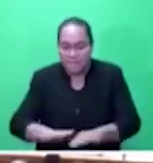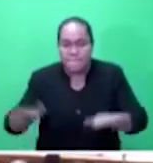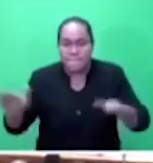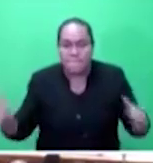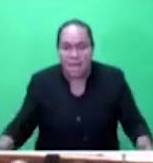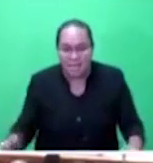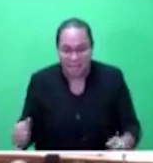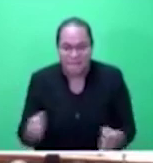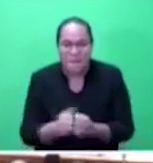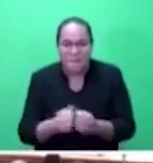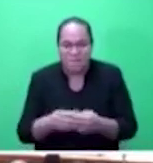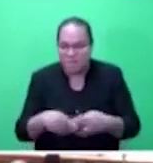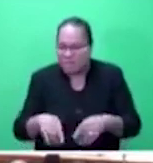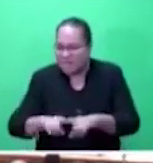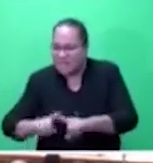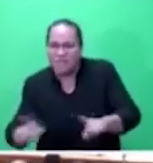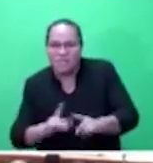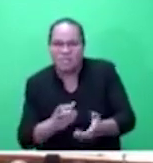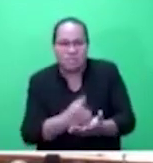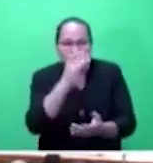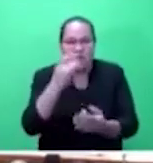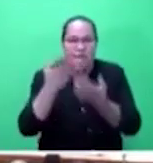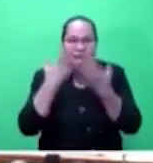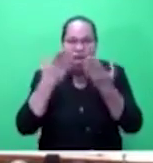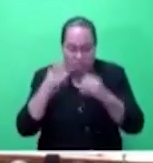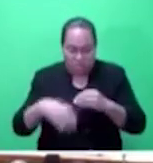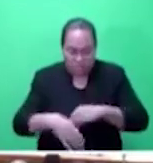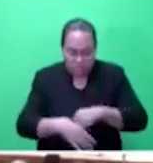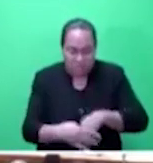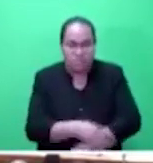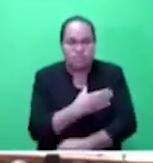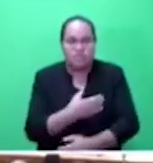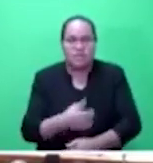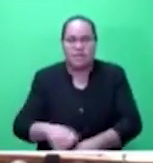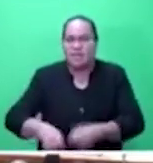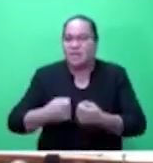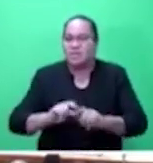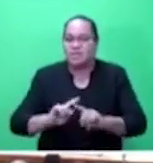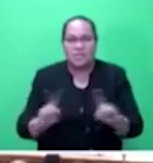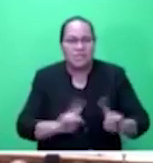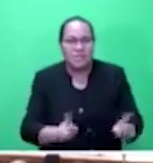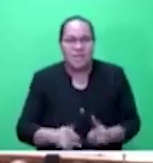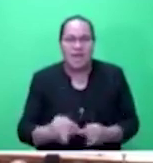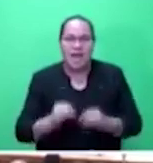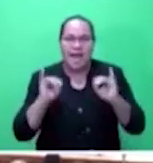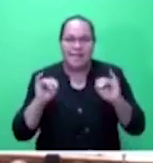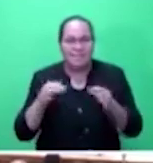paper bed sheets, thermostats, air purifier, medical grade boots and hospital beds. Many of these items, Mr. Speaker, sir, were already exempt but only